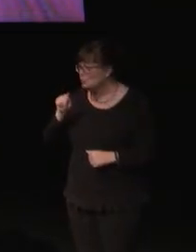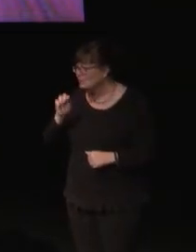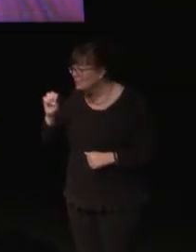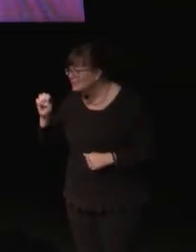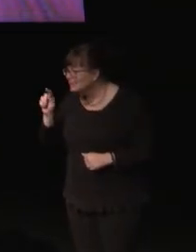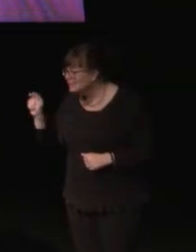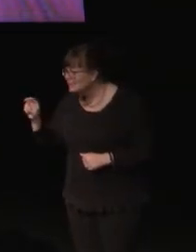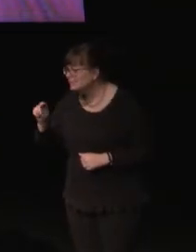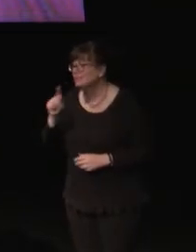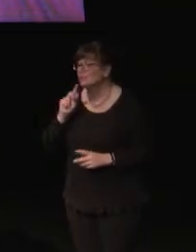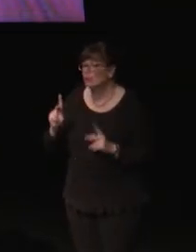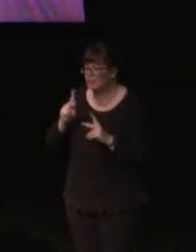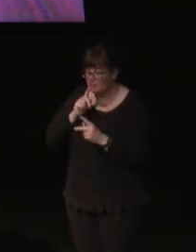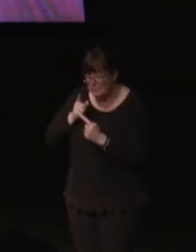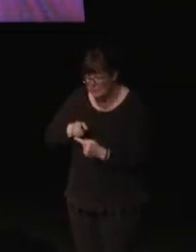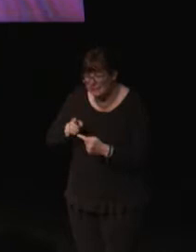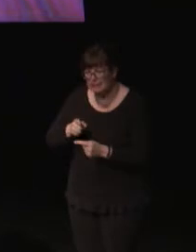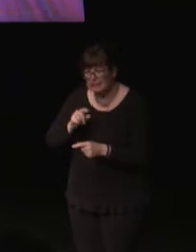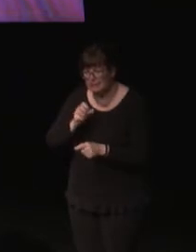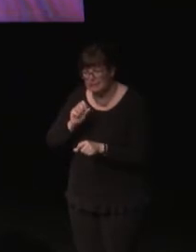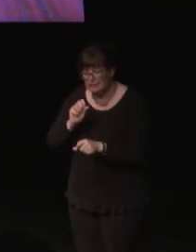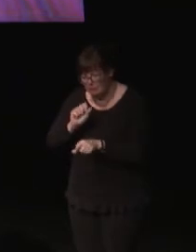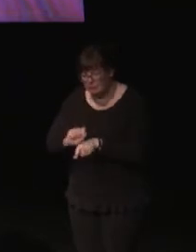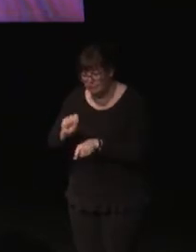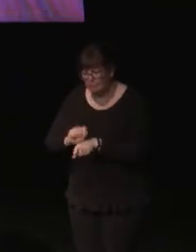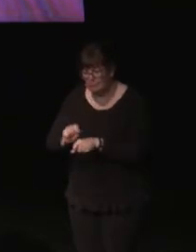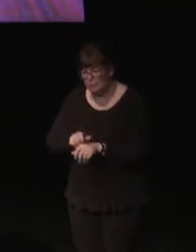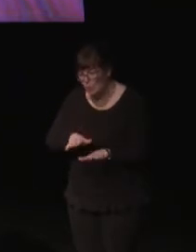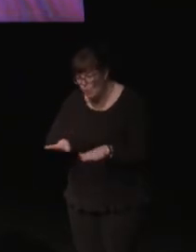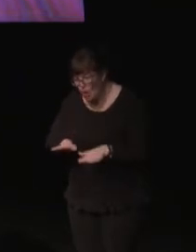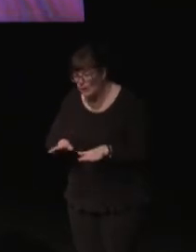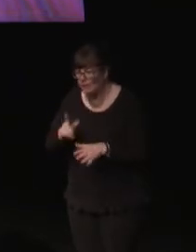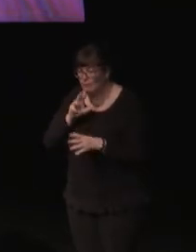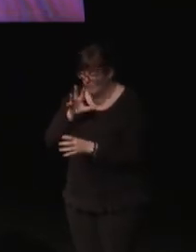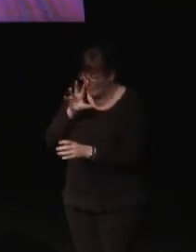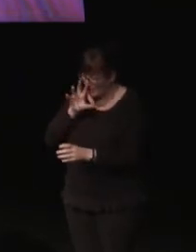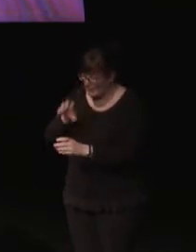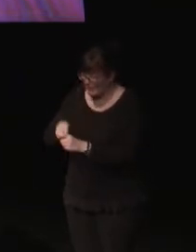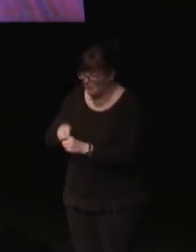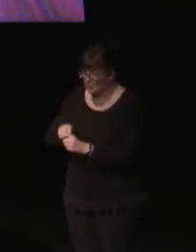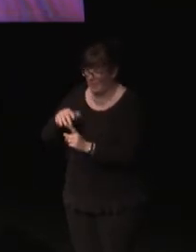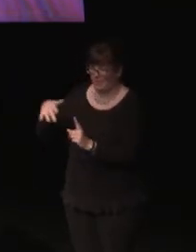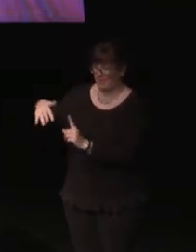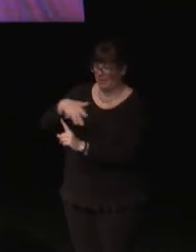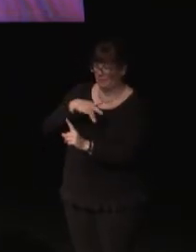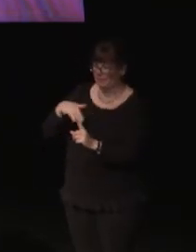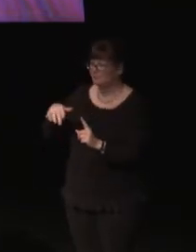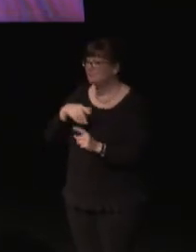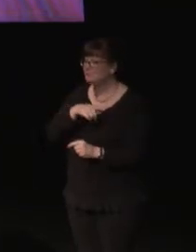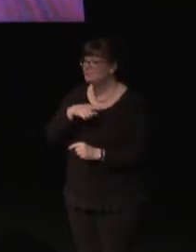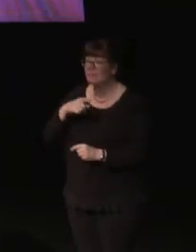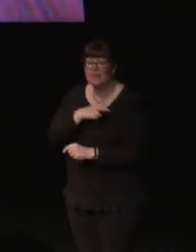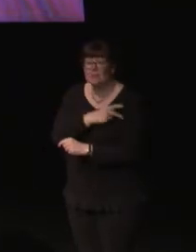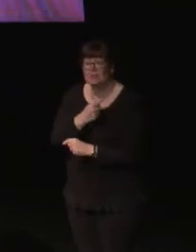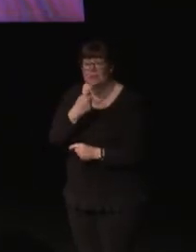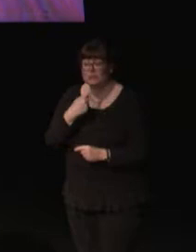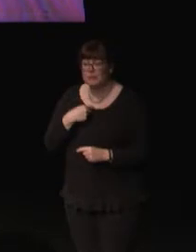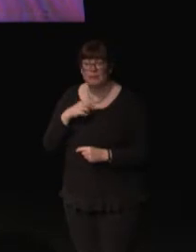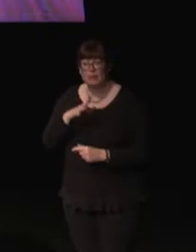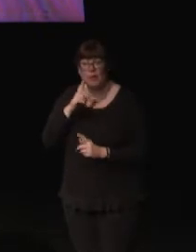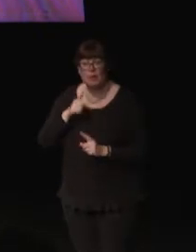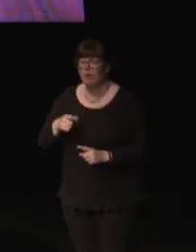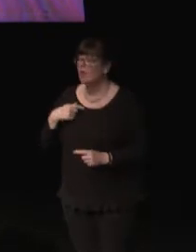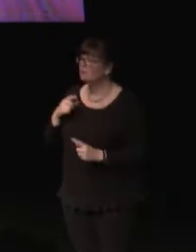or engagement in their environment. So the Kaitlyn, patients would tell me all the time, I was like, what's your goal? And they say, oh, I just